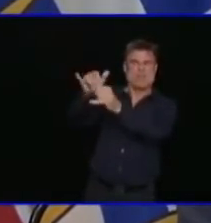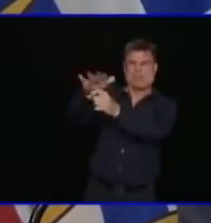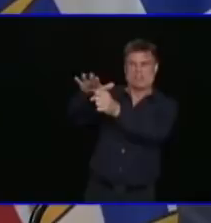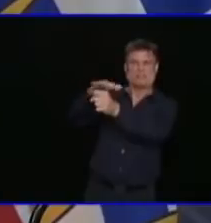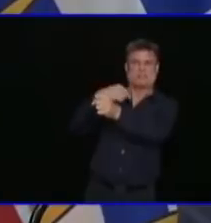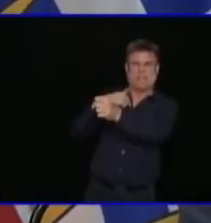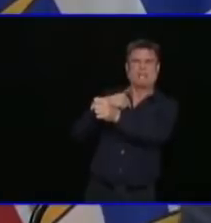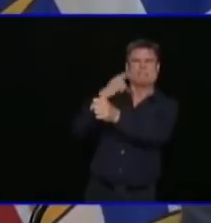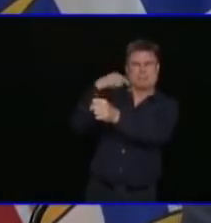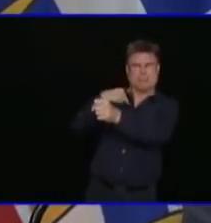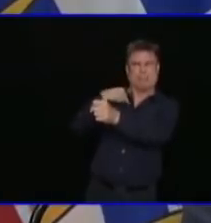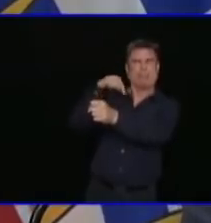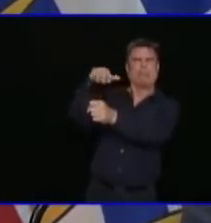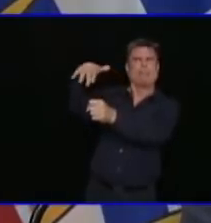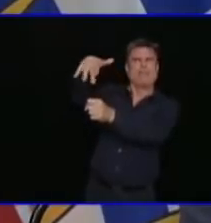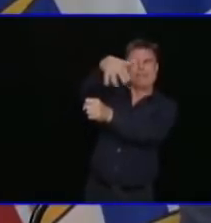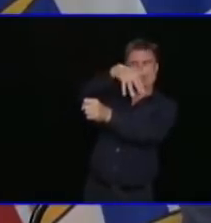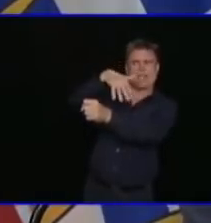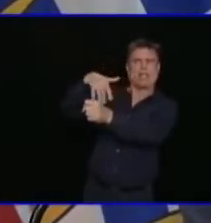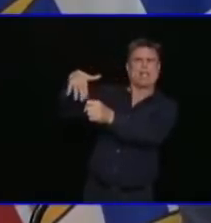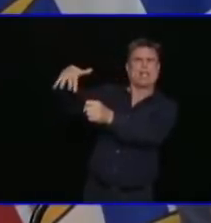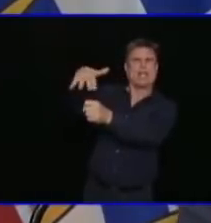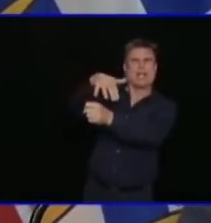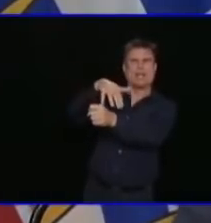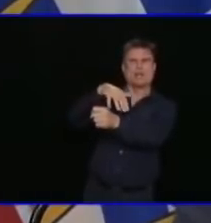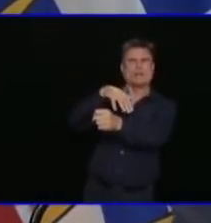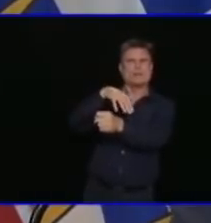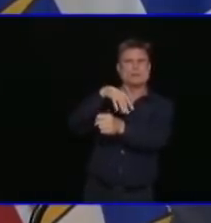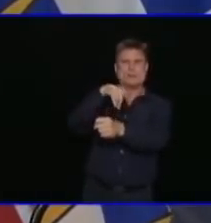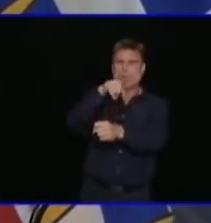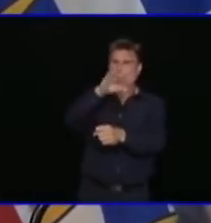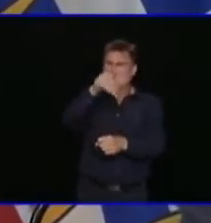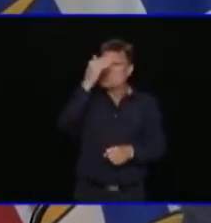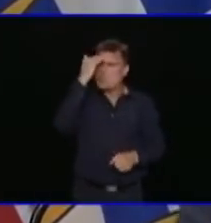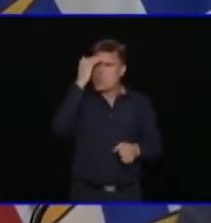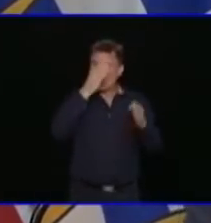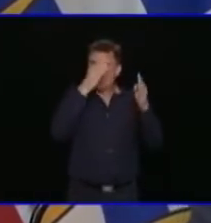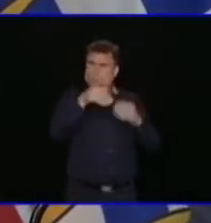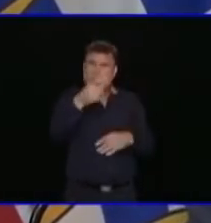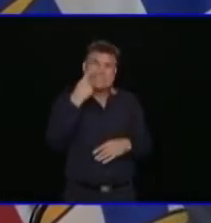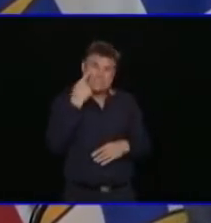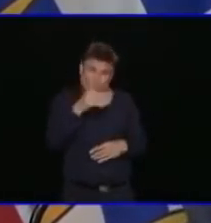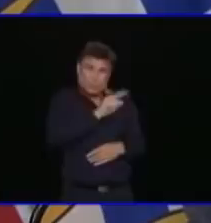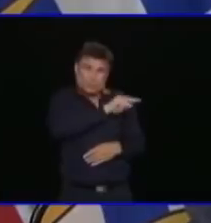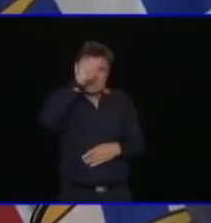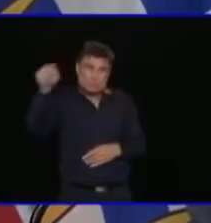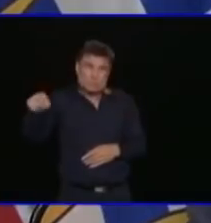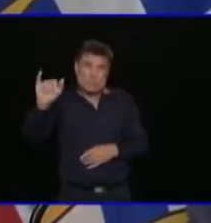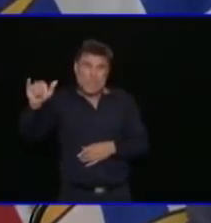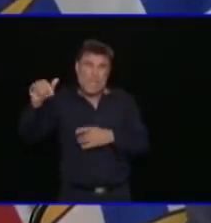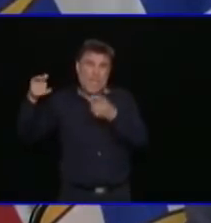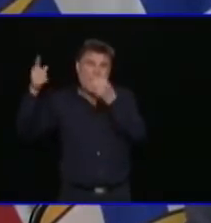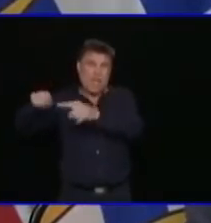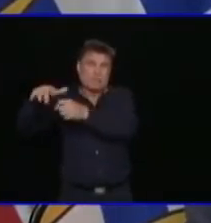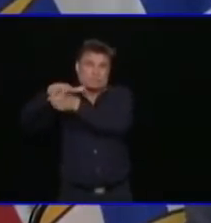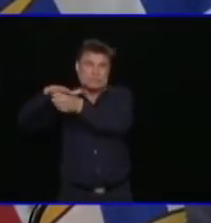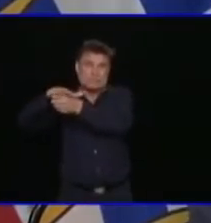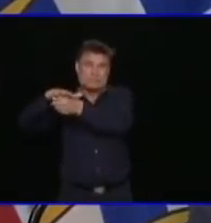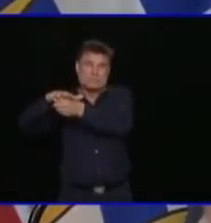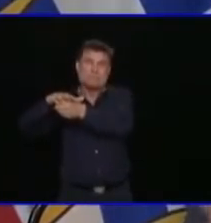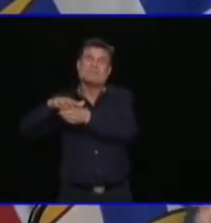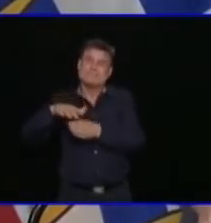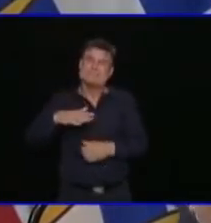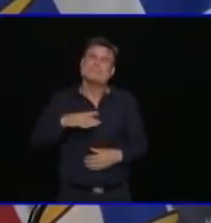people have been sick, it's okay, we will test you, but you'll still need to stay away from others during the incubation